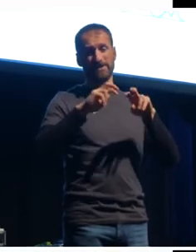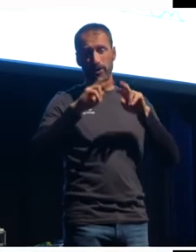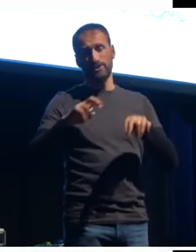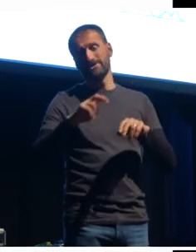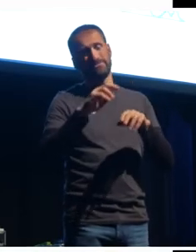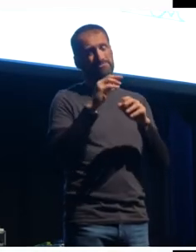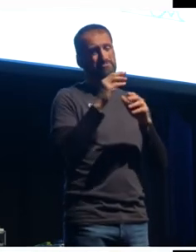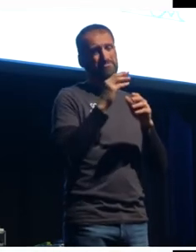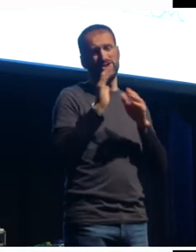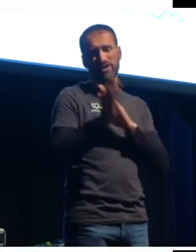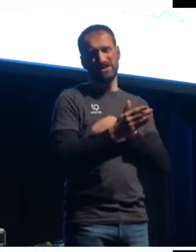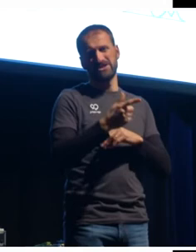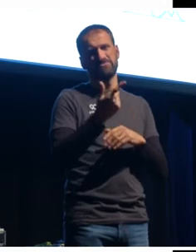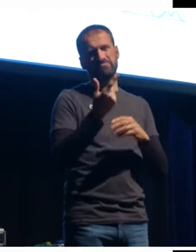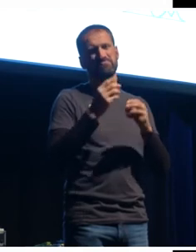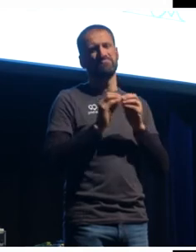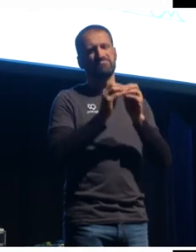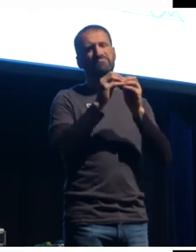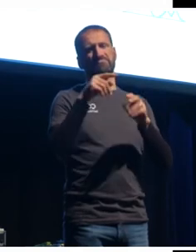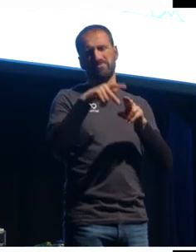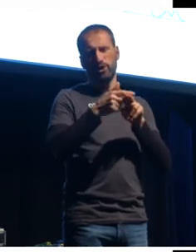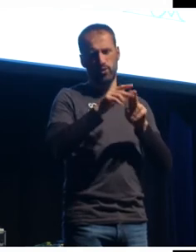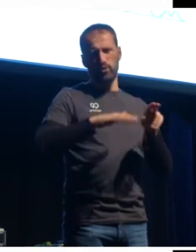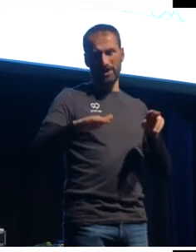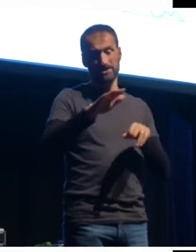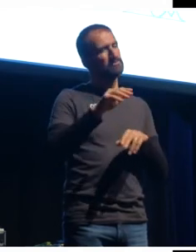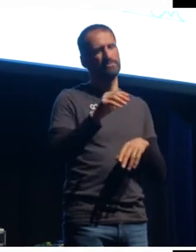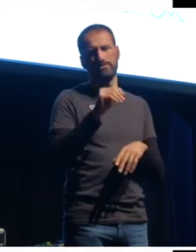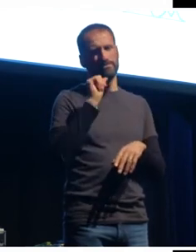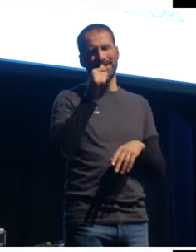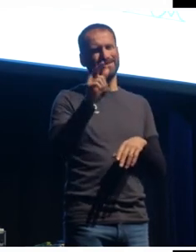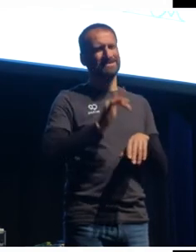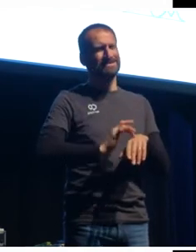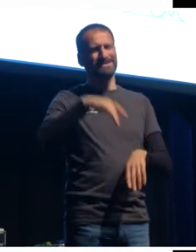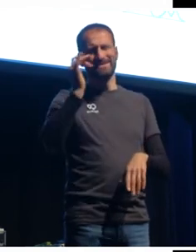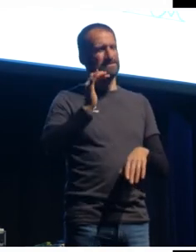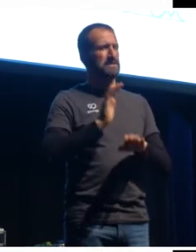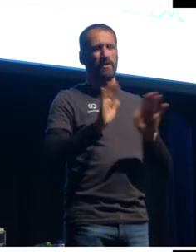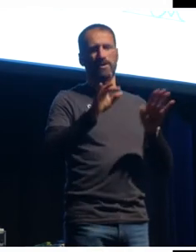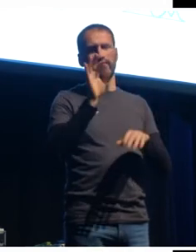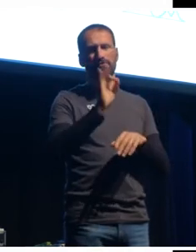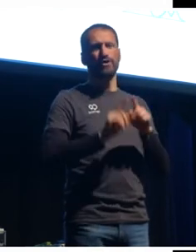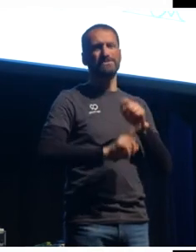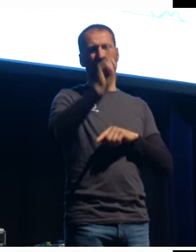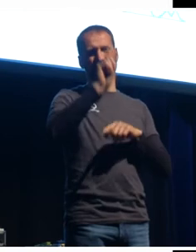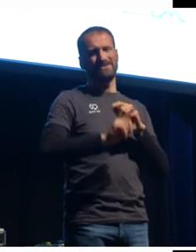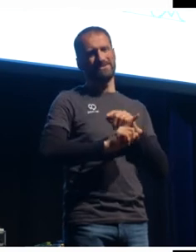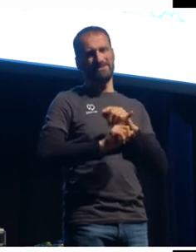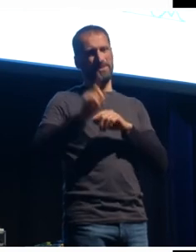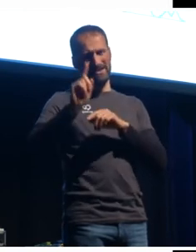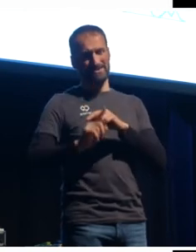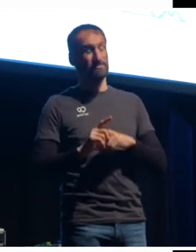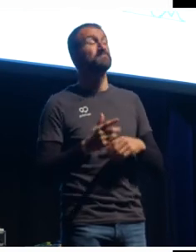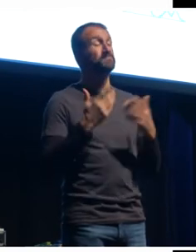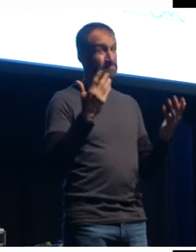that we build in the tools is that they're very sensitive to spikes in throughput. So this is another snapshot